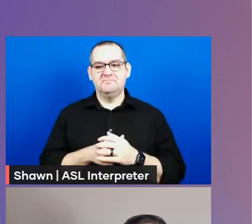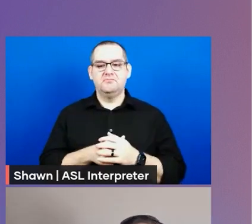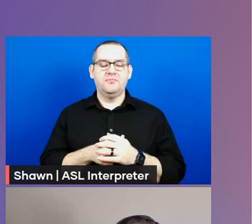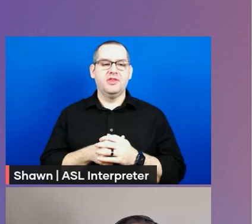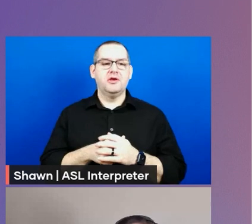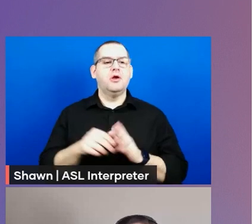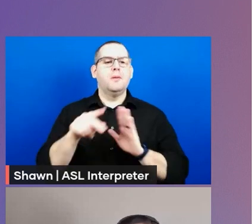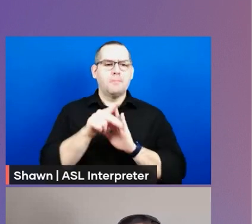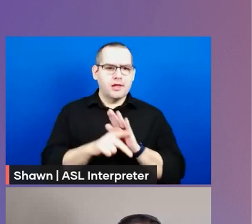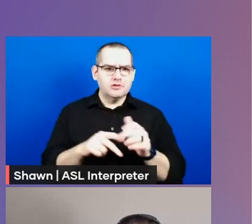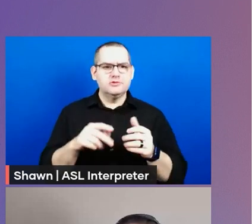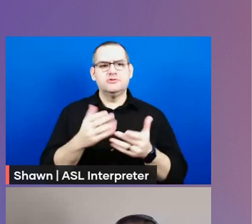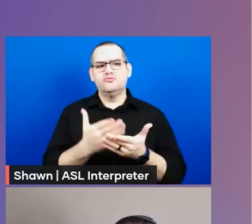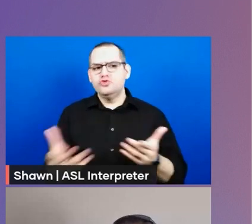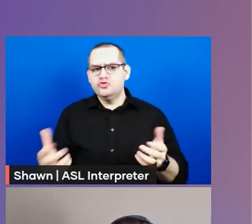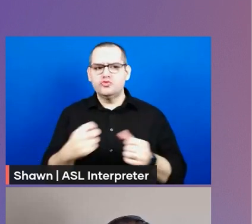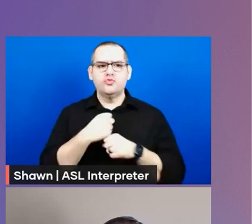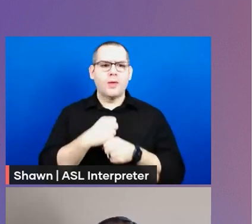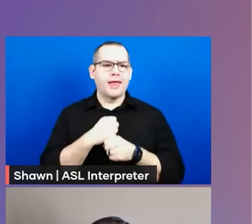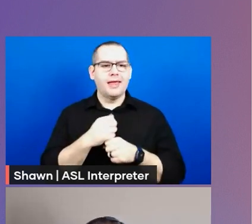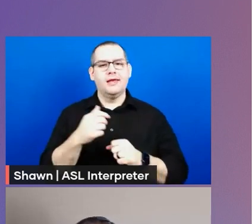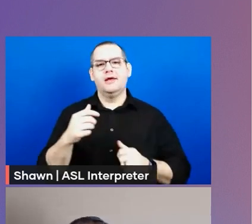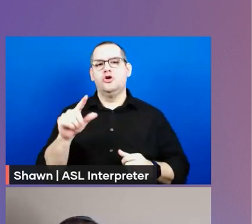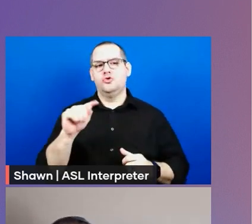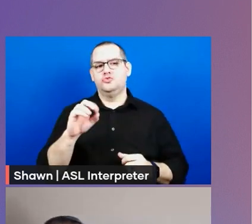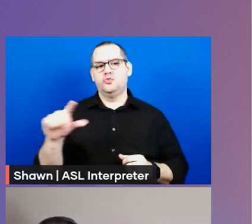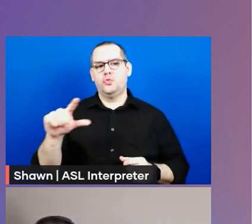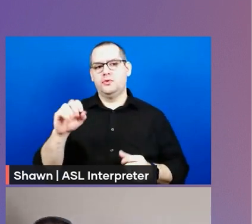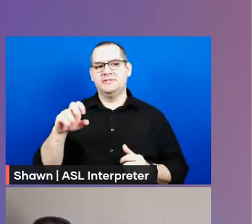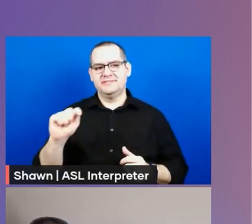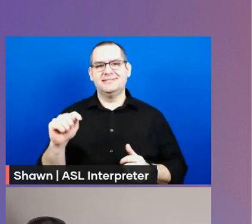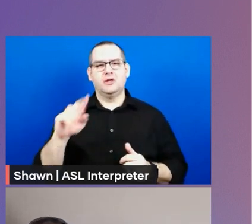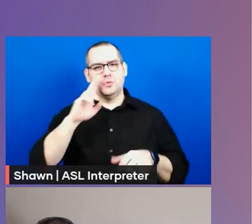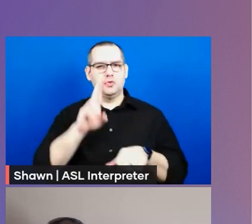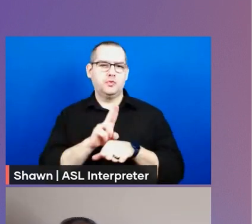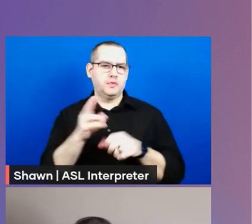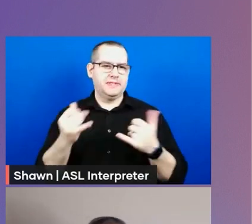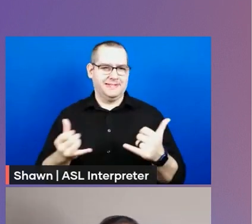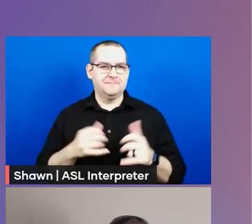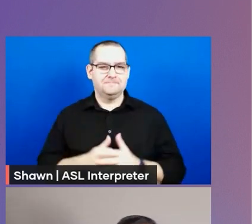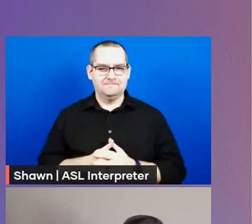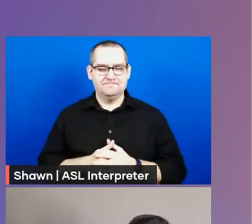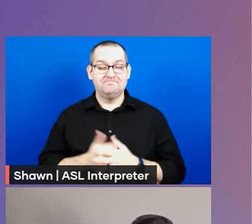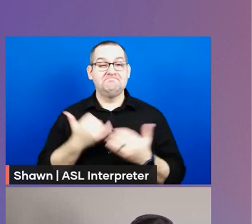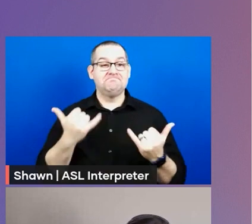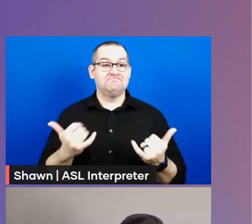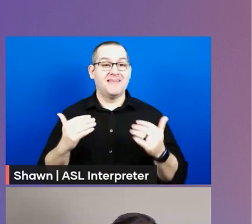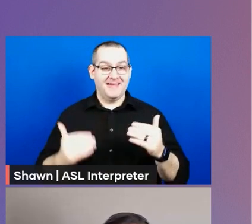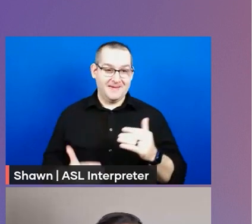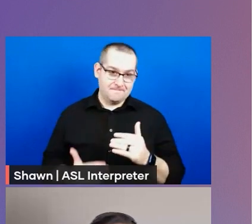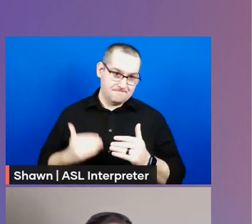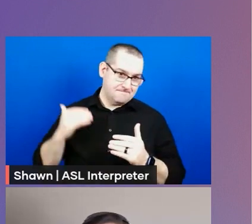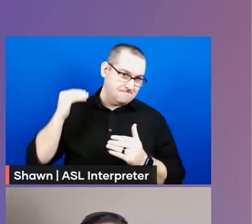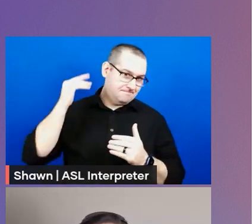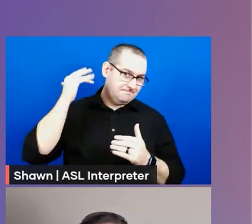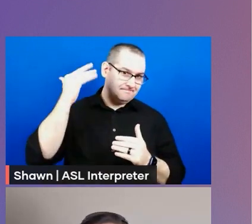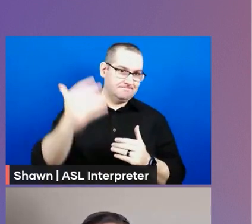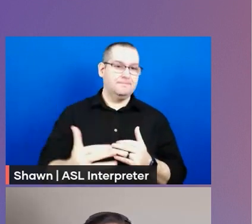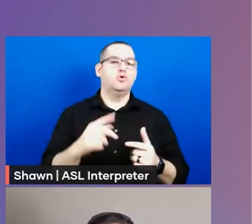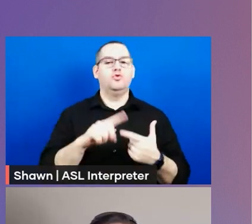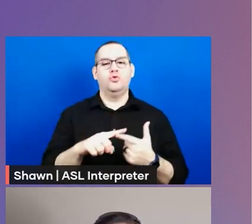policies that we're creating, and the tool sets that we are going to use today. So let's hop on over to our